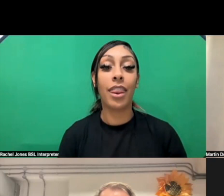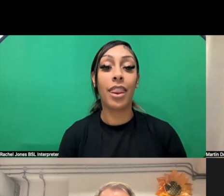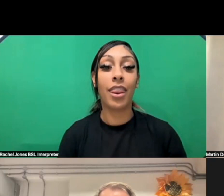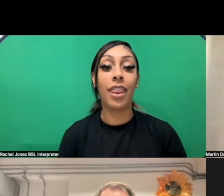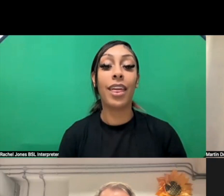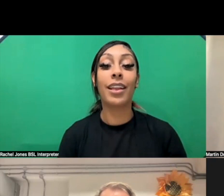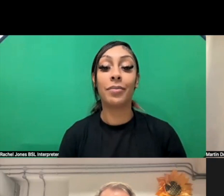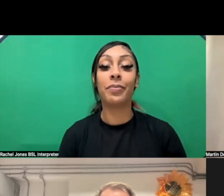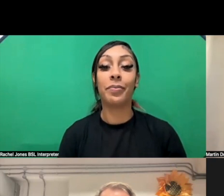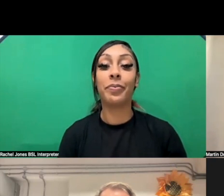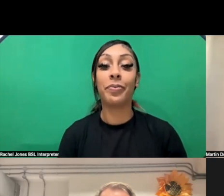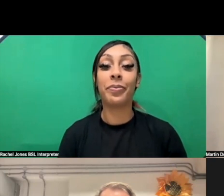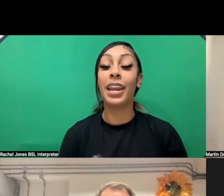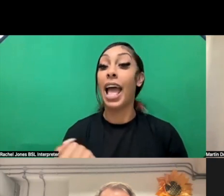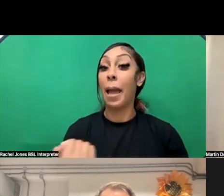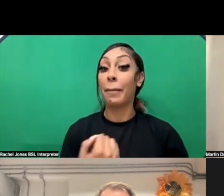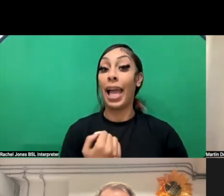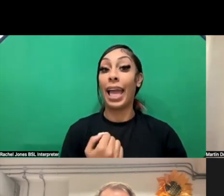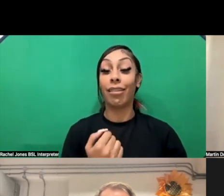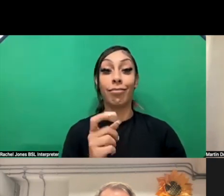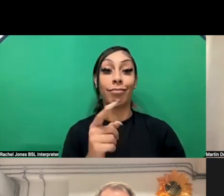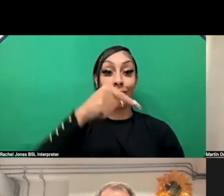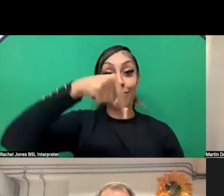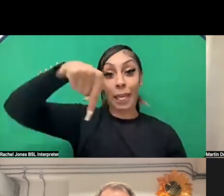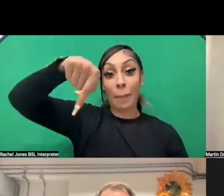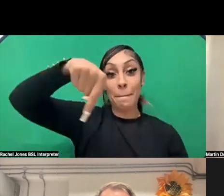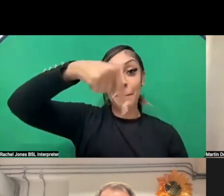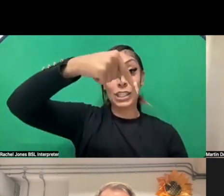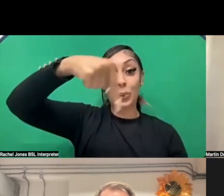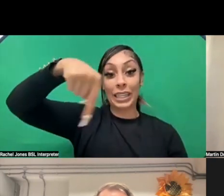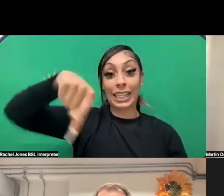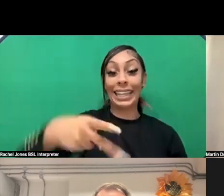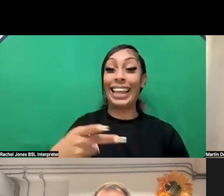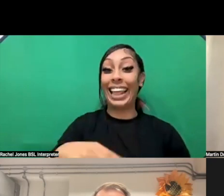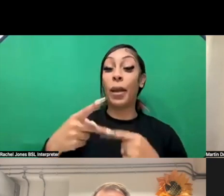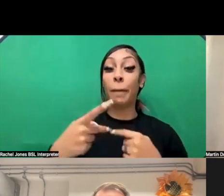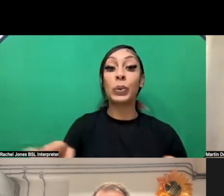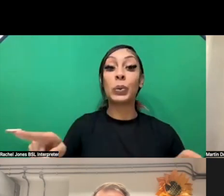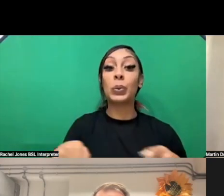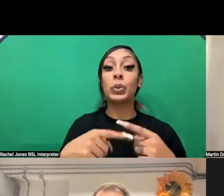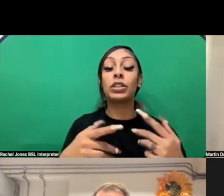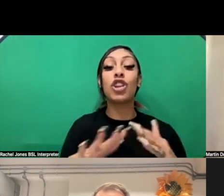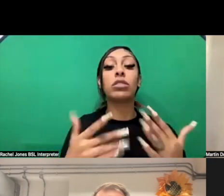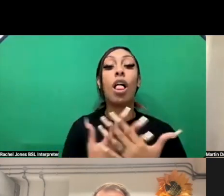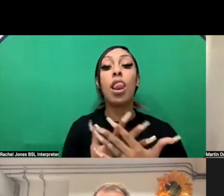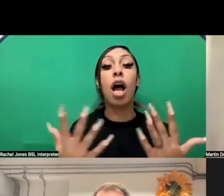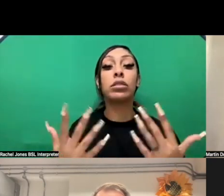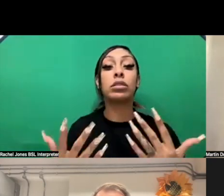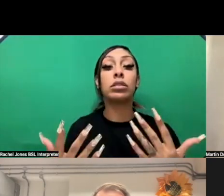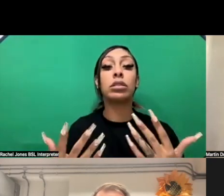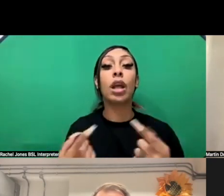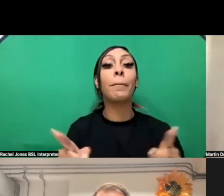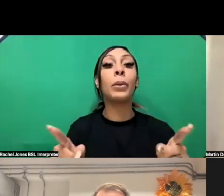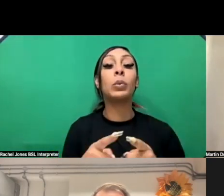And so I made this dial that could go anywhere in between. So if the musician didn't have a lot of musical